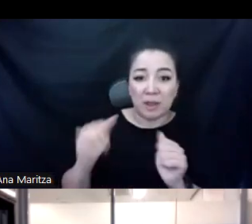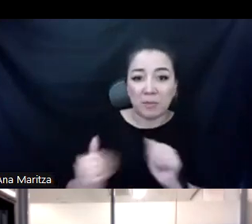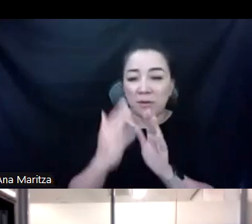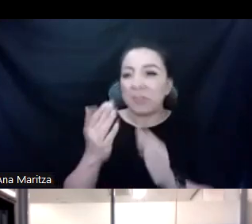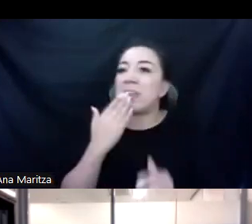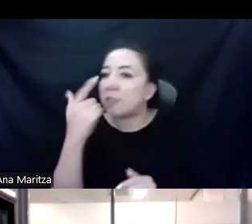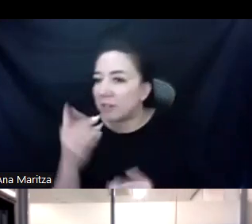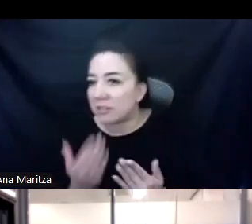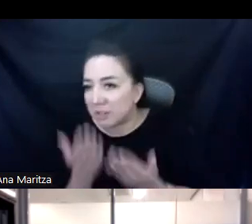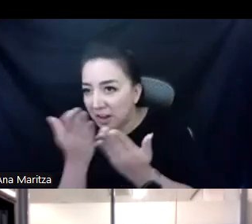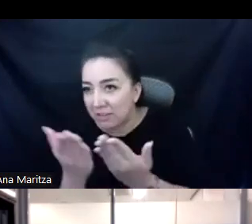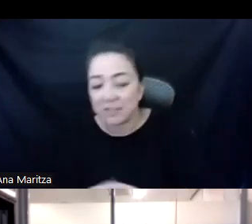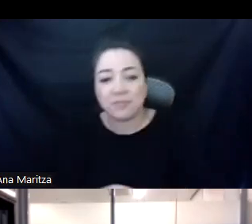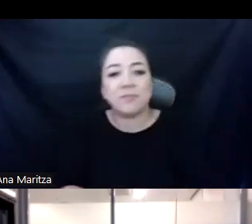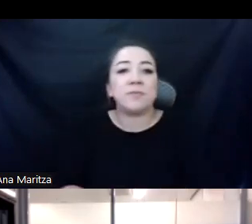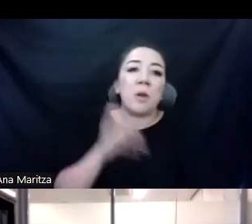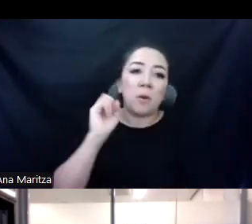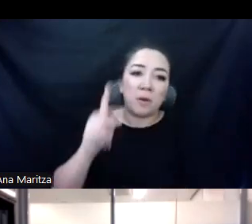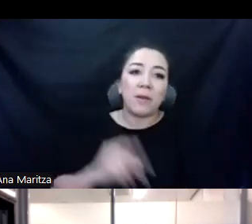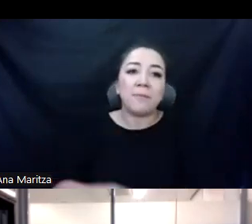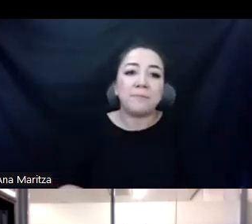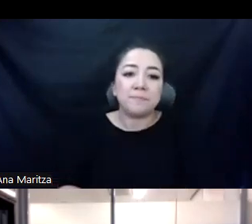suggestion. Okay.